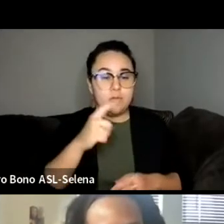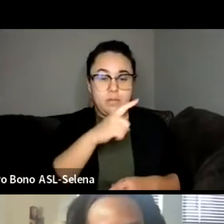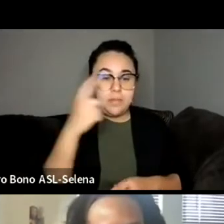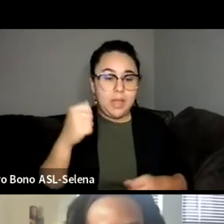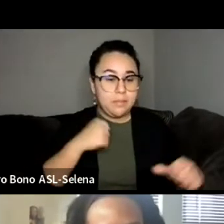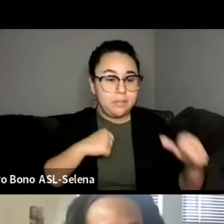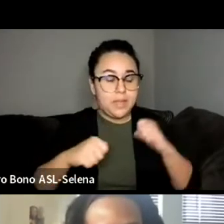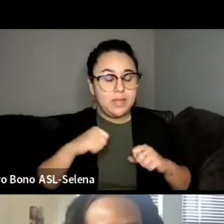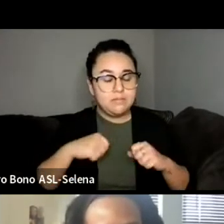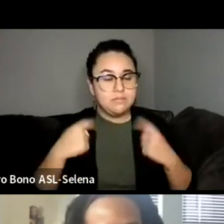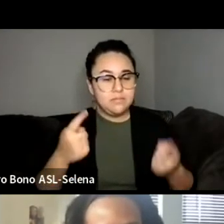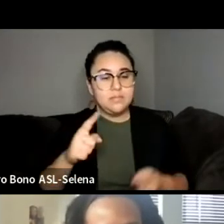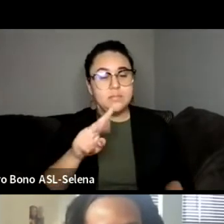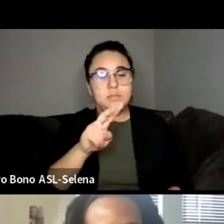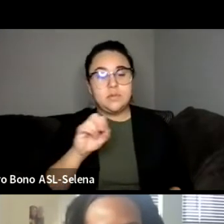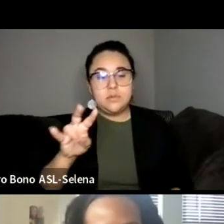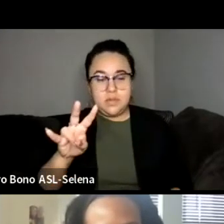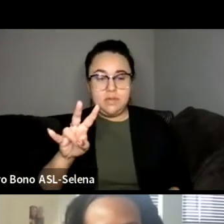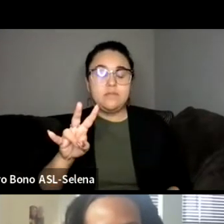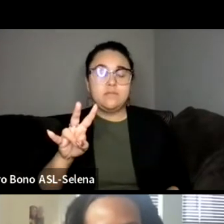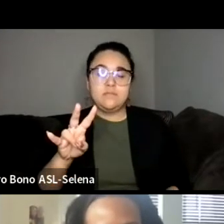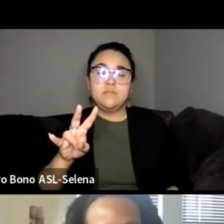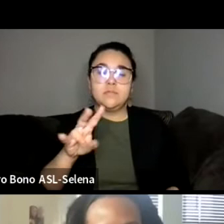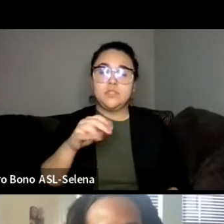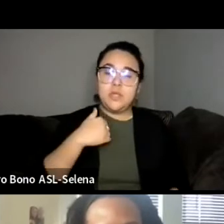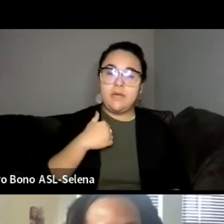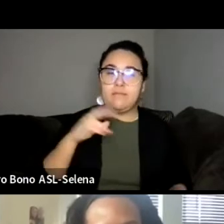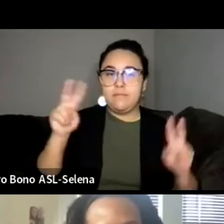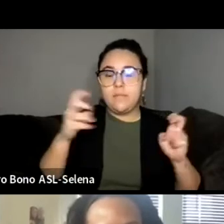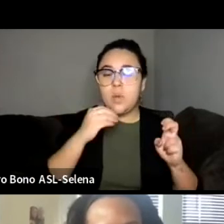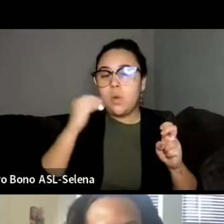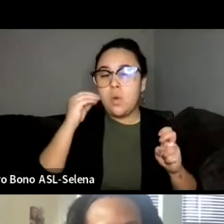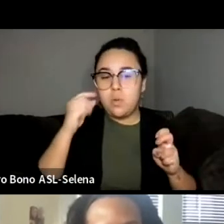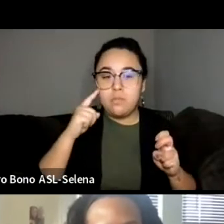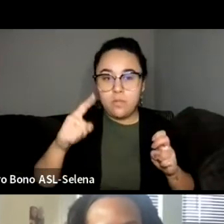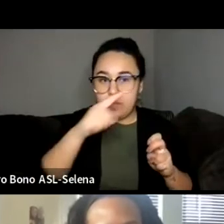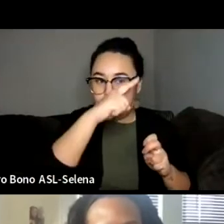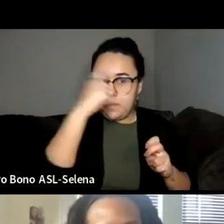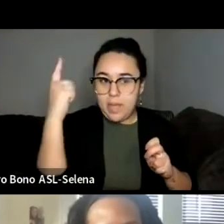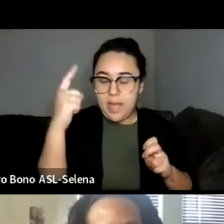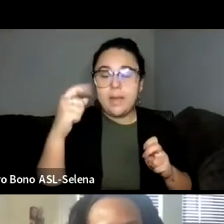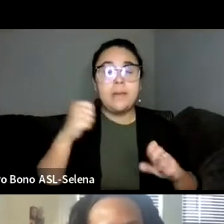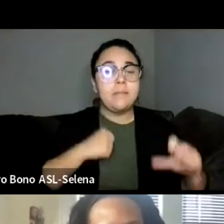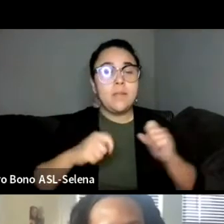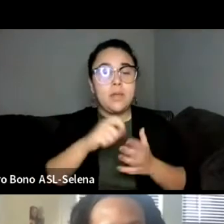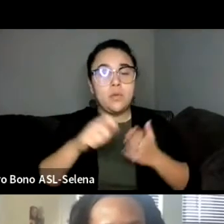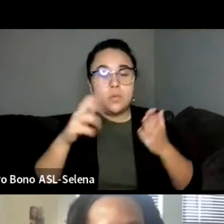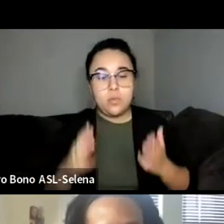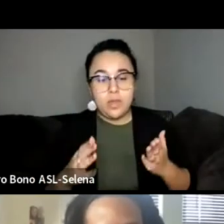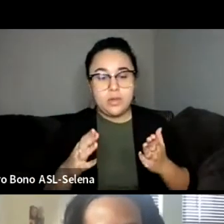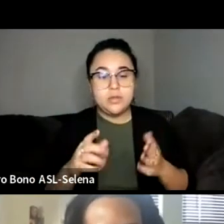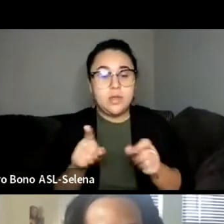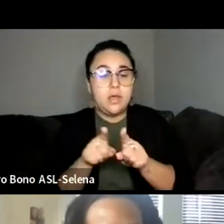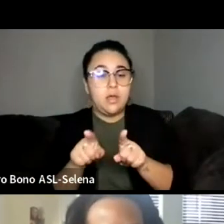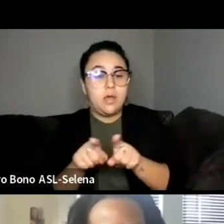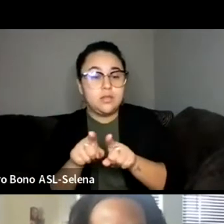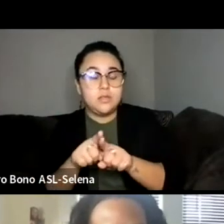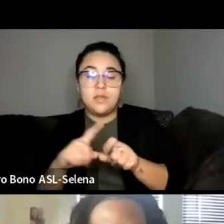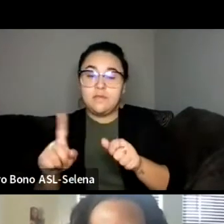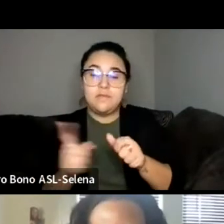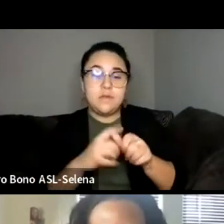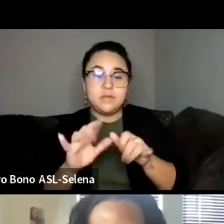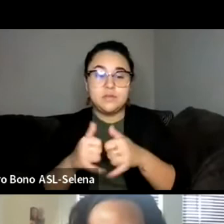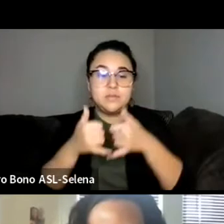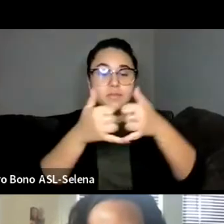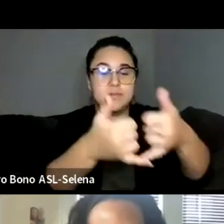this home for Black playwrights through her motherhood journey. To this day, she is also the first recipient of the PAAL Mother Artist of